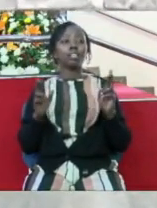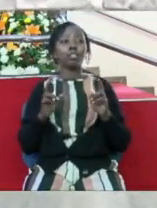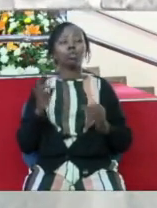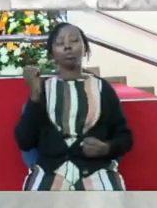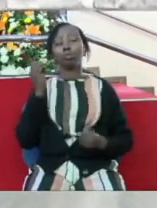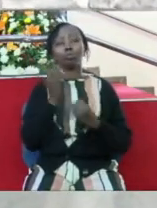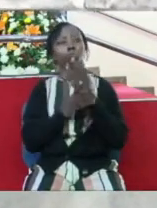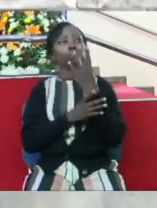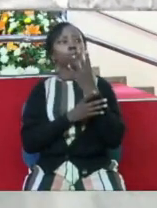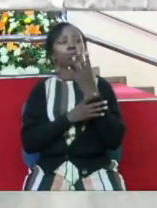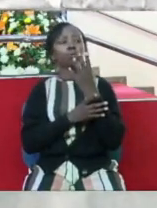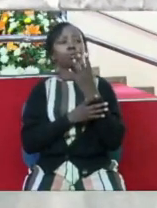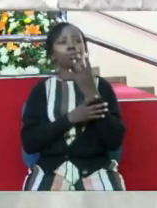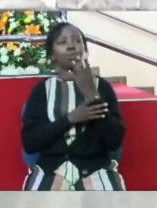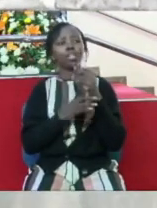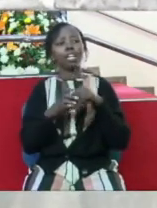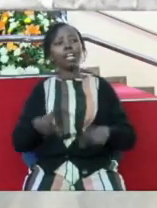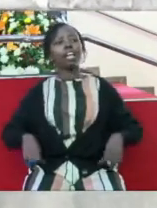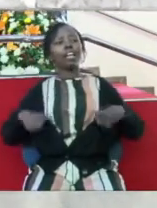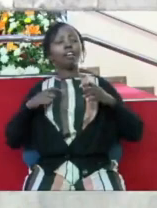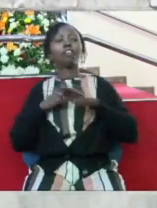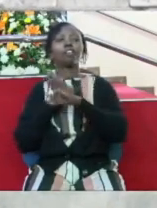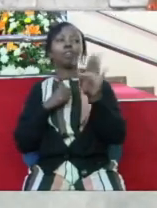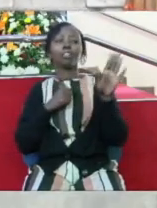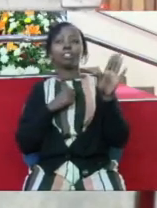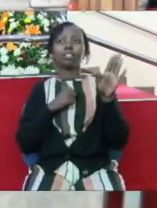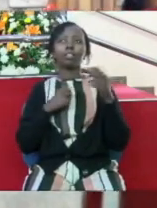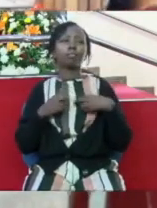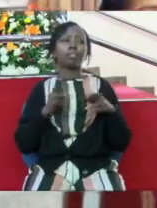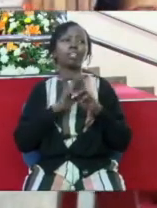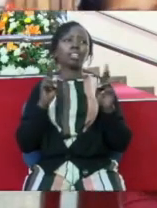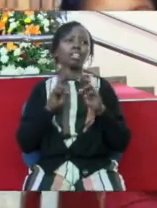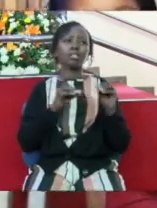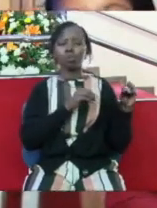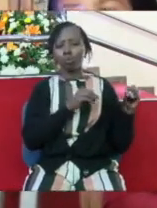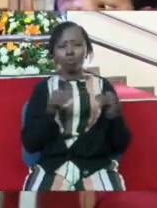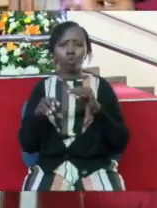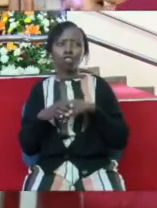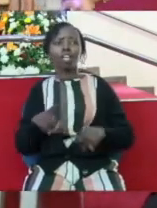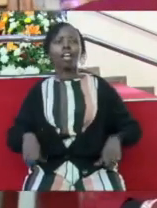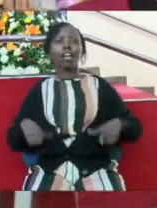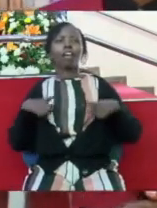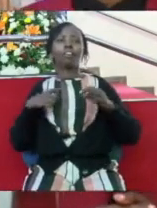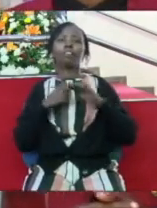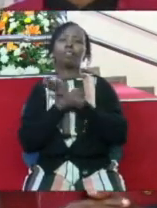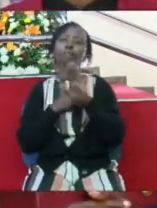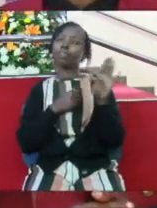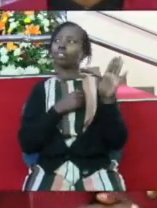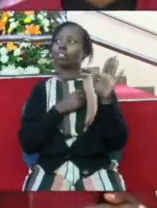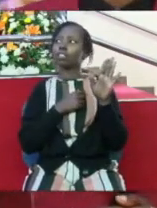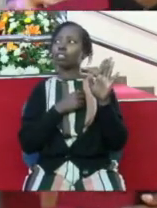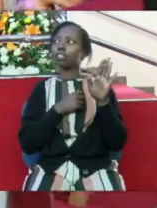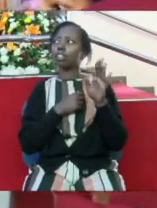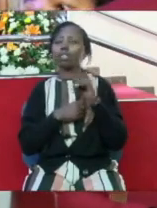ili kufia maisha yako. Oh, I'm ready to release my move in your life. Niko tayari kutoa msukumo wangu ndani ya maisha yako. And so you can